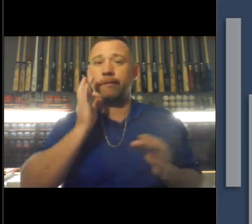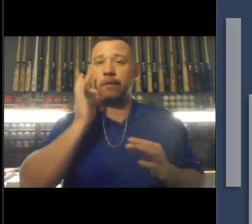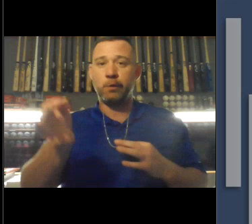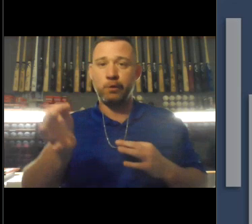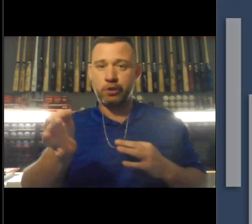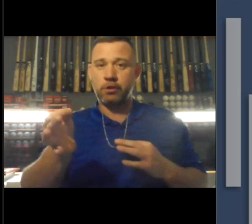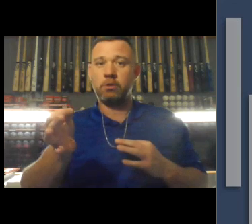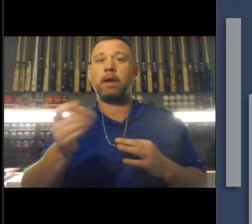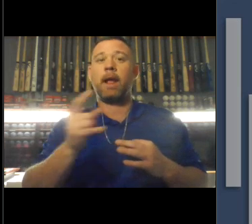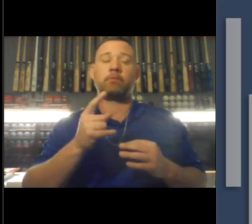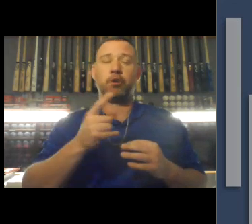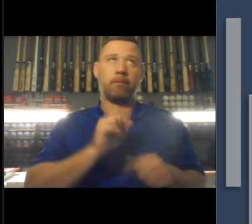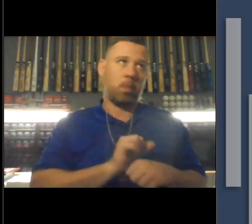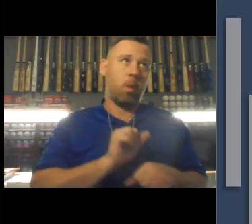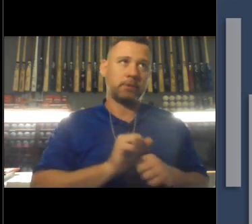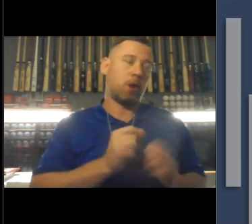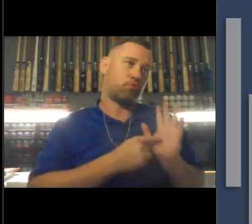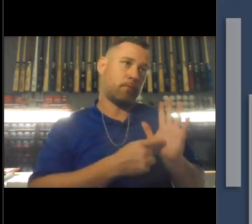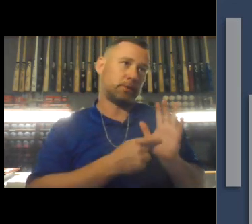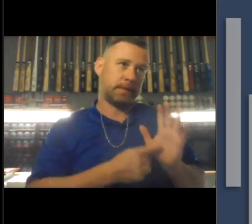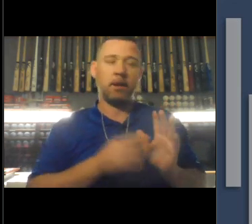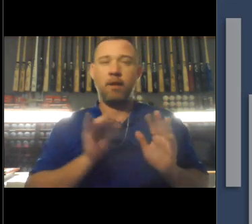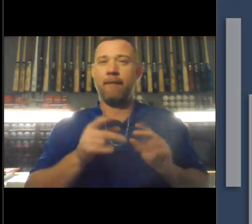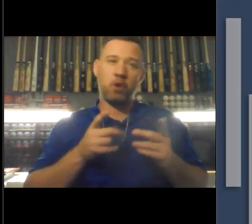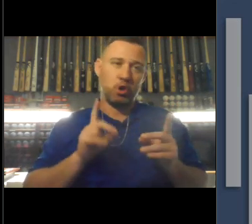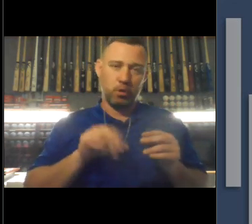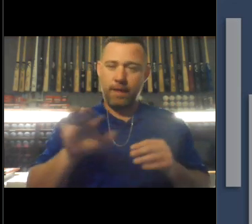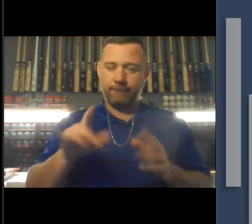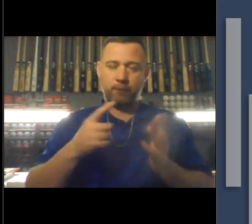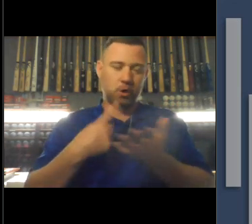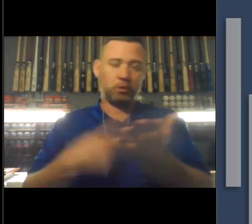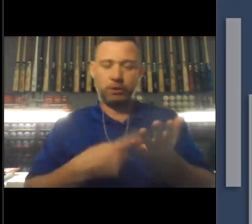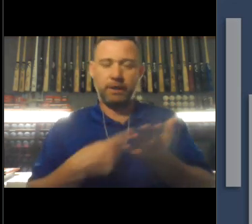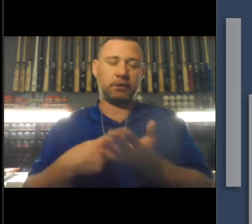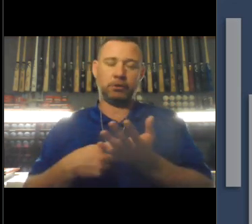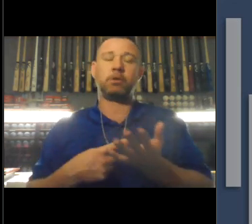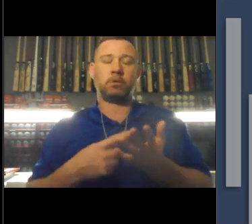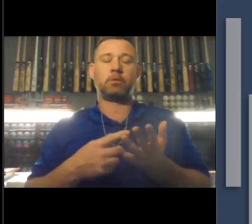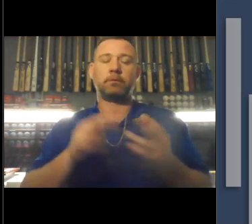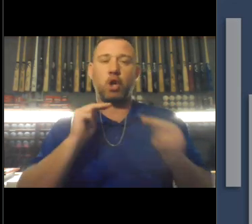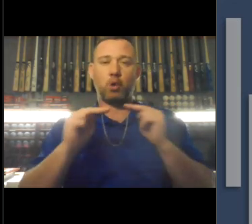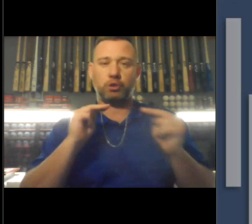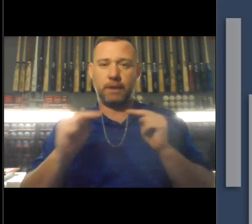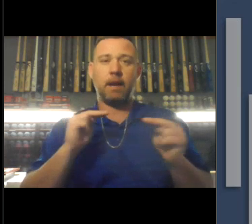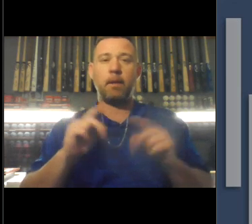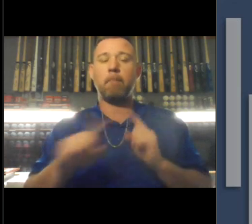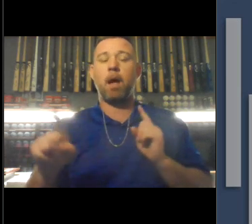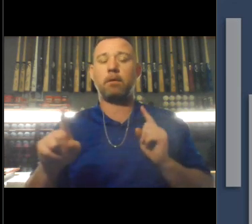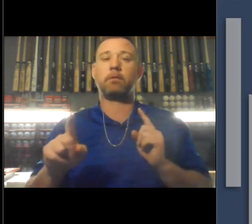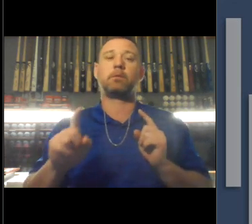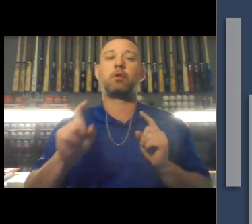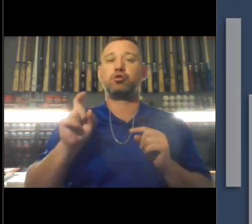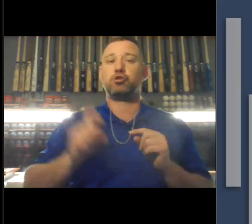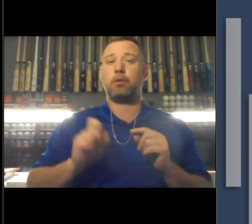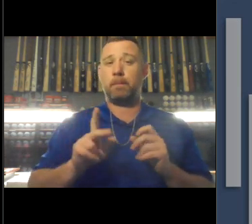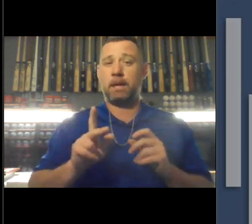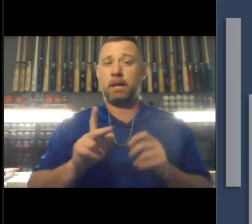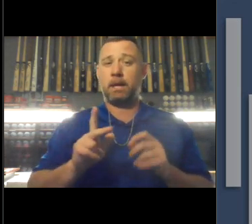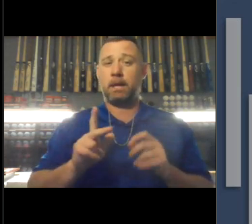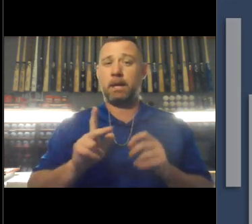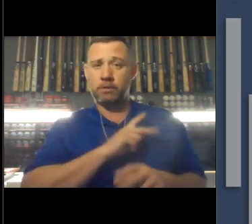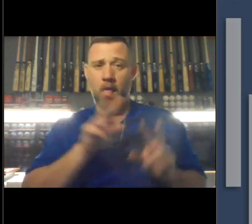employees are represented, so you probably have to do that through negotiation, but shouldn't their personnel review